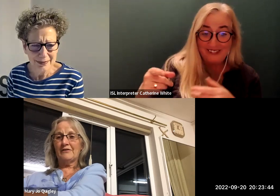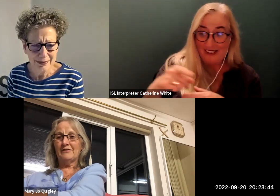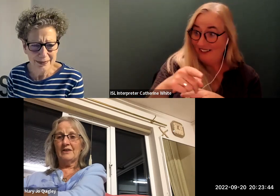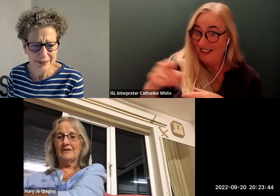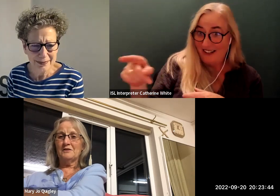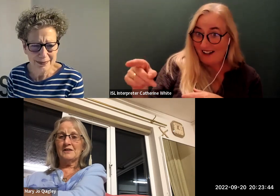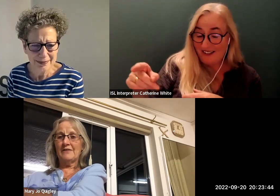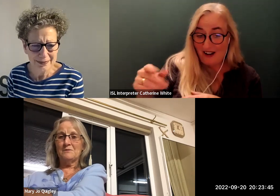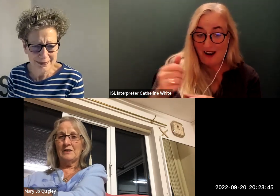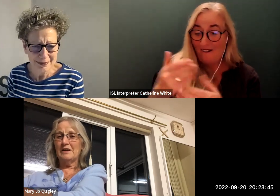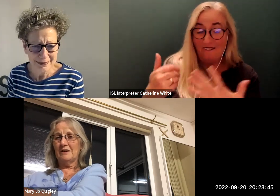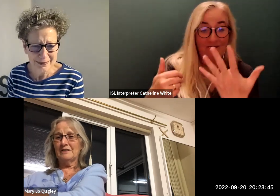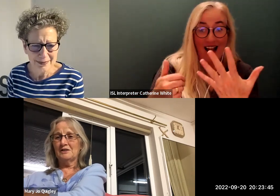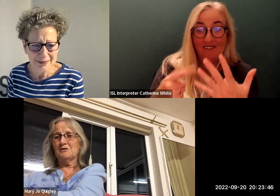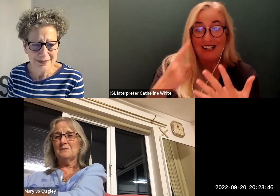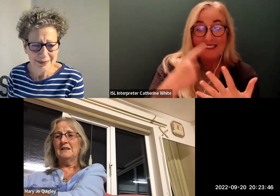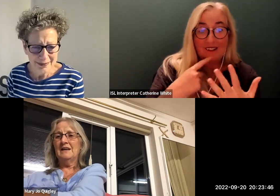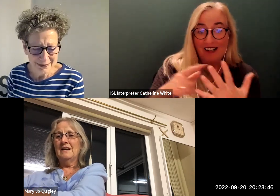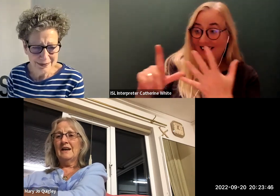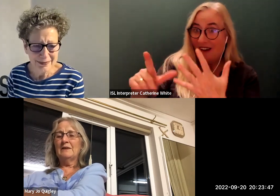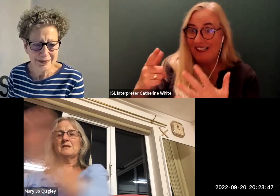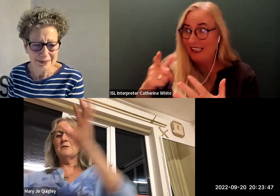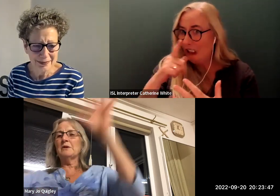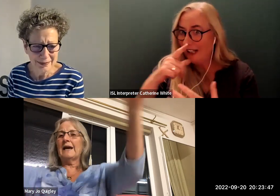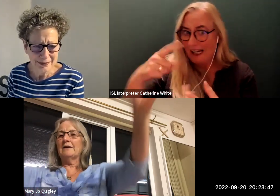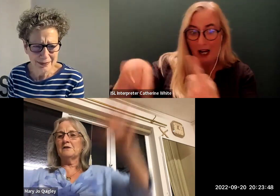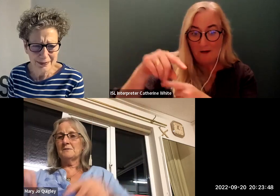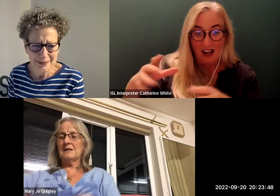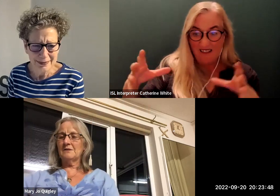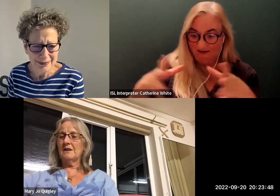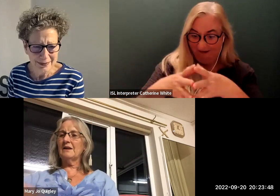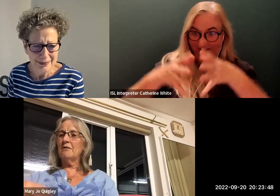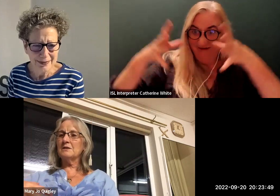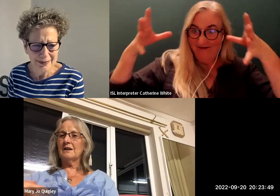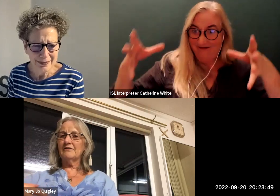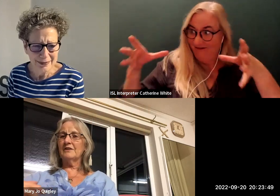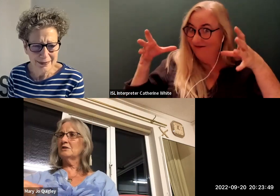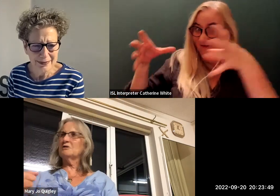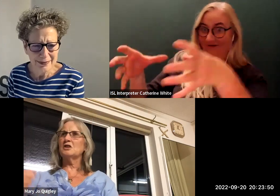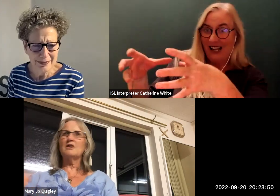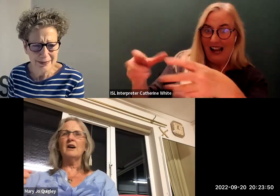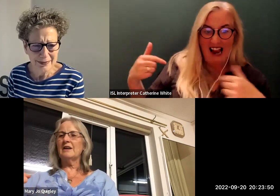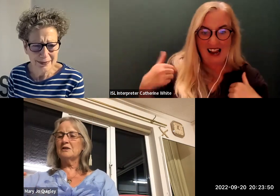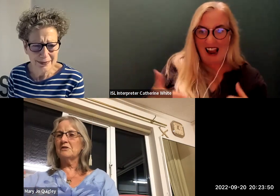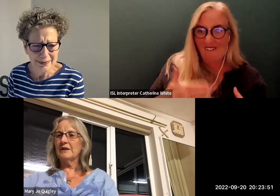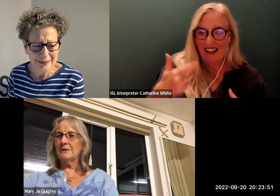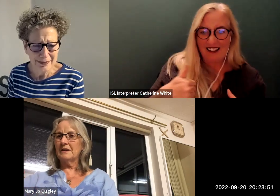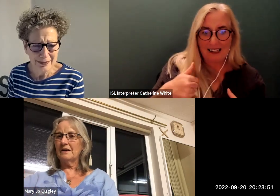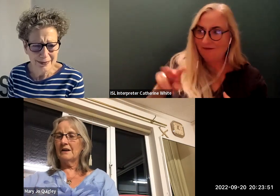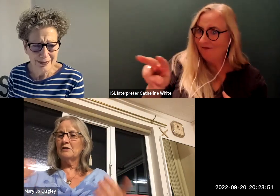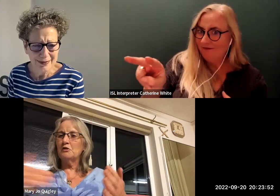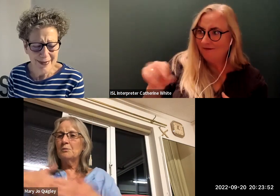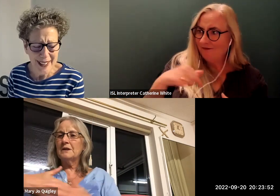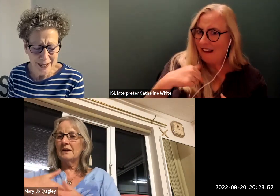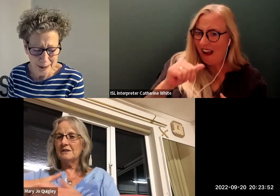all deaf and the other seven were hearing? Do you know what I mean? And they were a gang unto themselves. And I always kind of felt, you know, sugar, I don't have anybody.